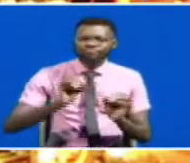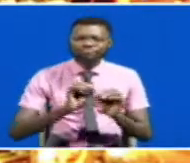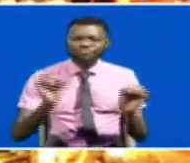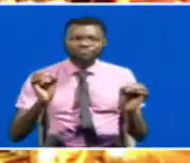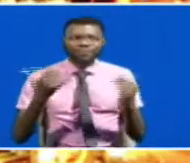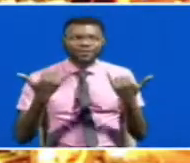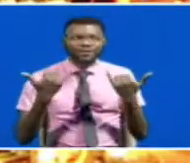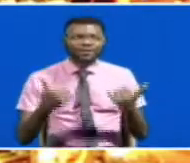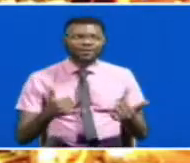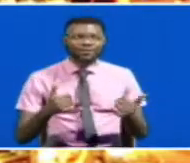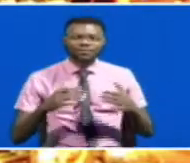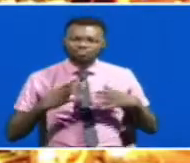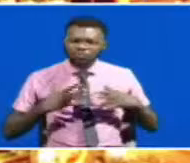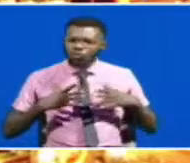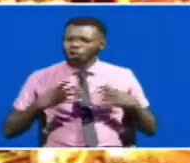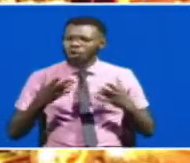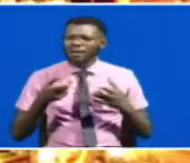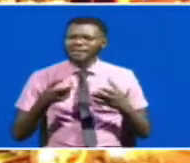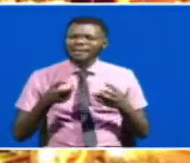decline in individual spending.